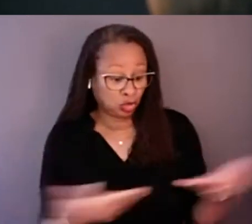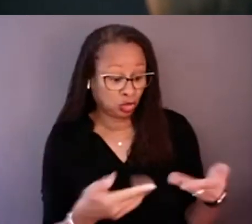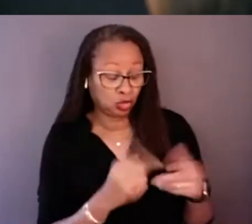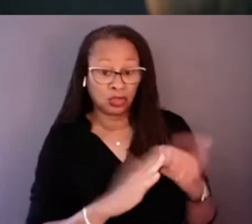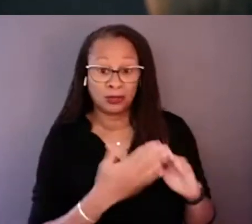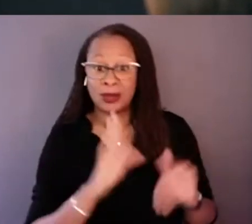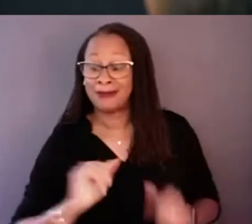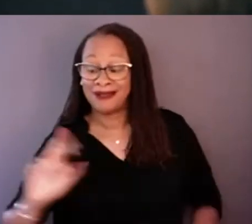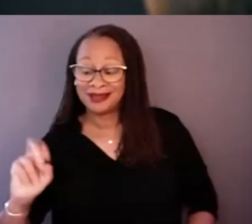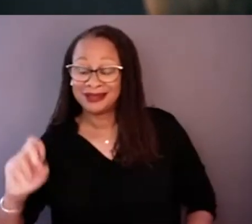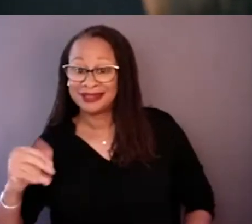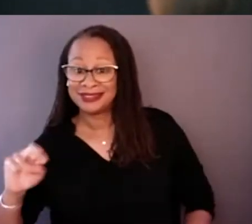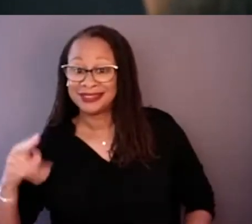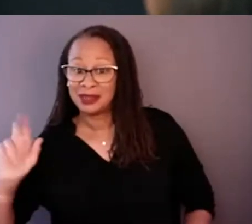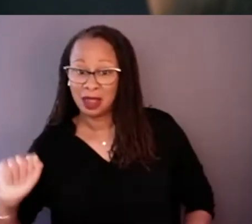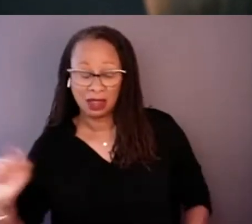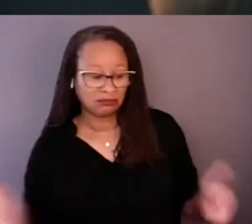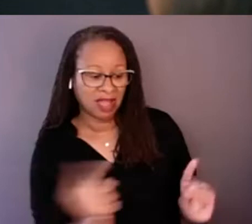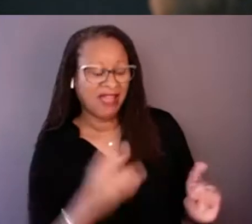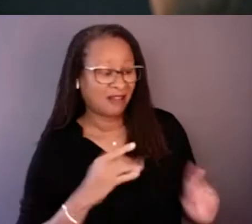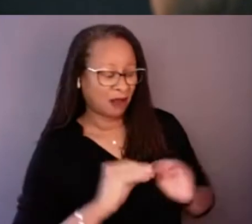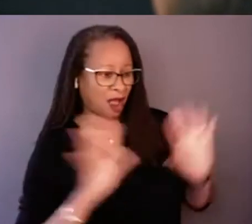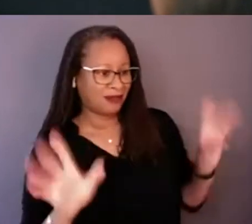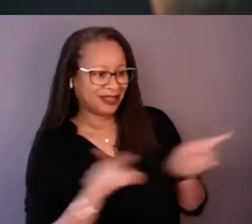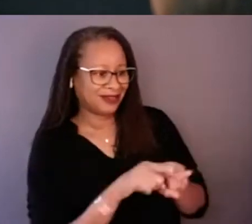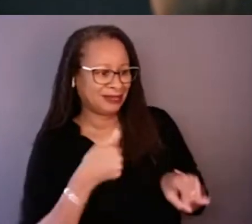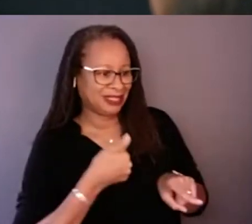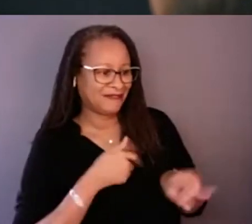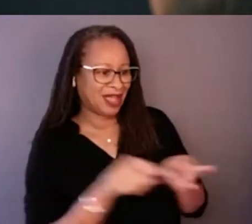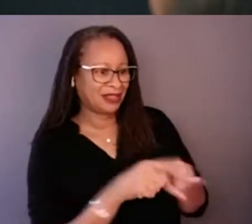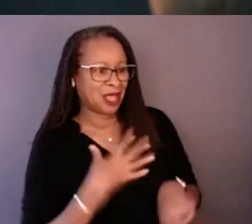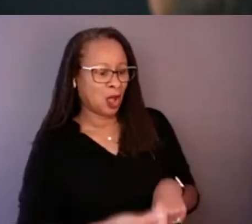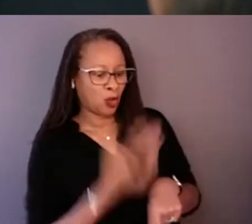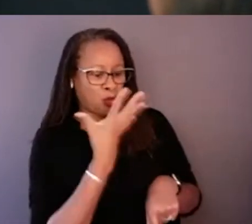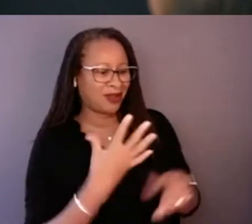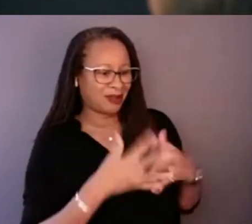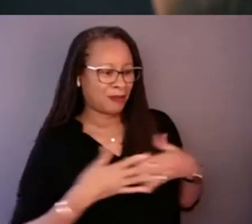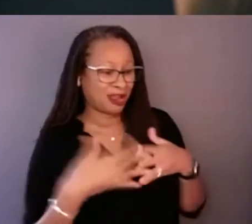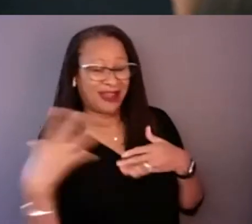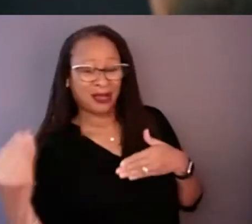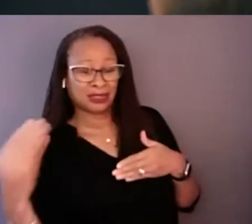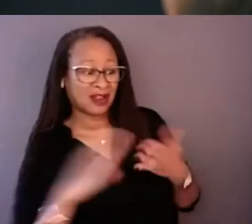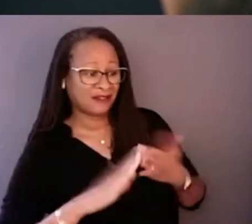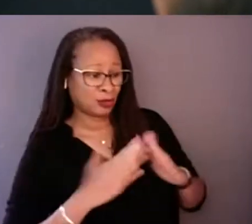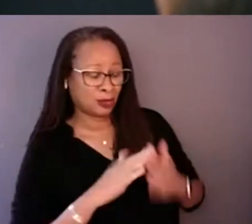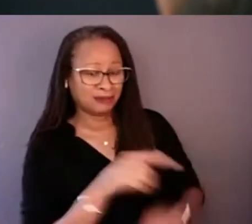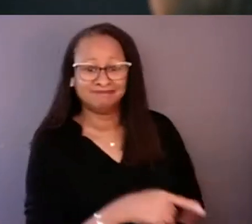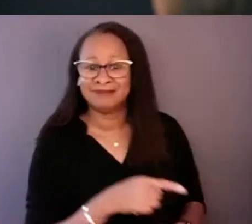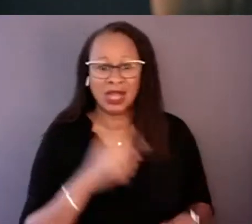that I, as a white American outsider to this community, that we could not tell this story alone. And